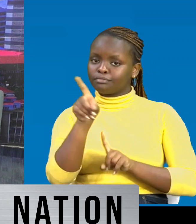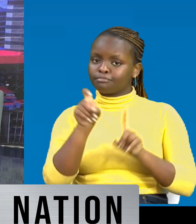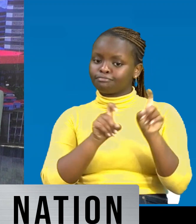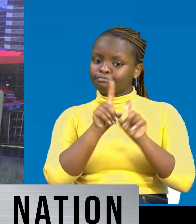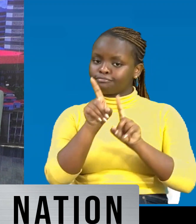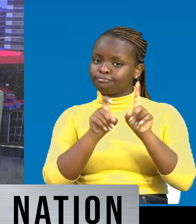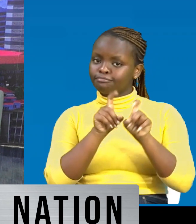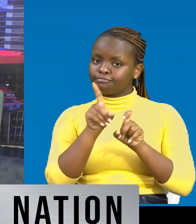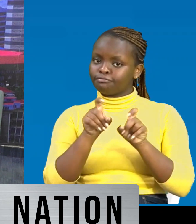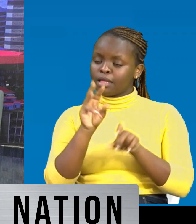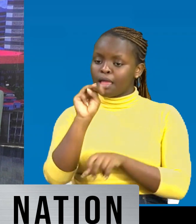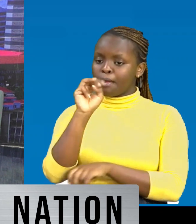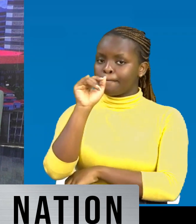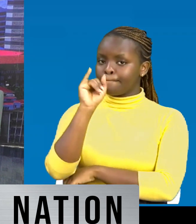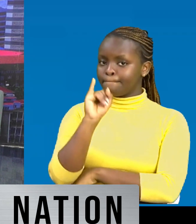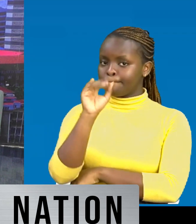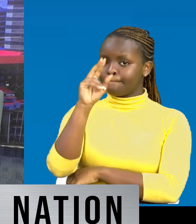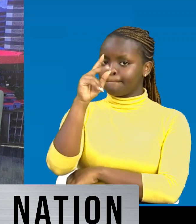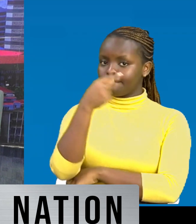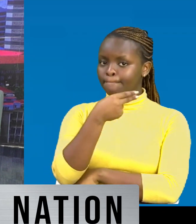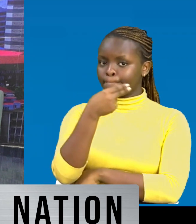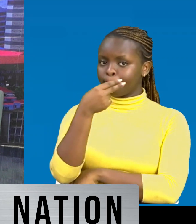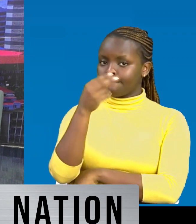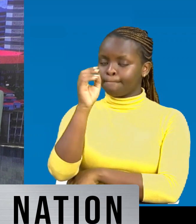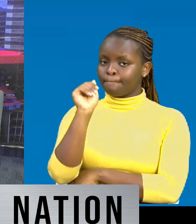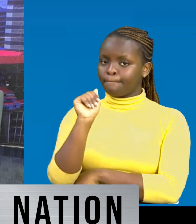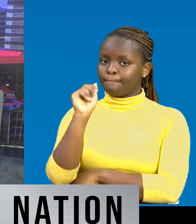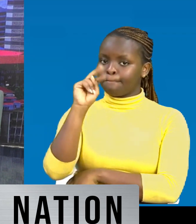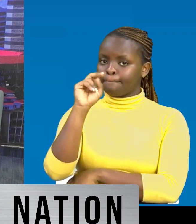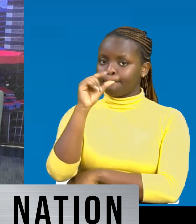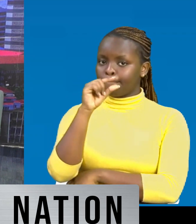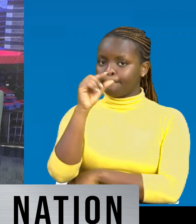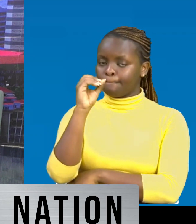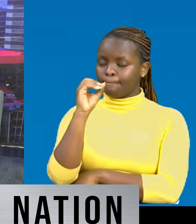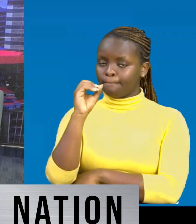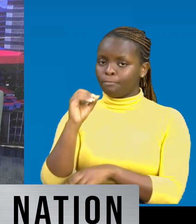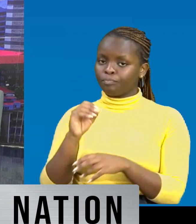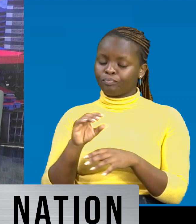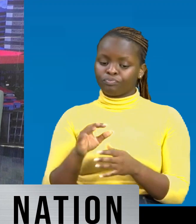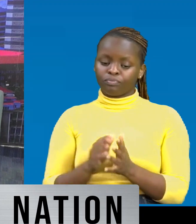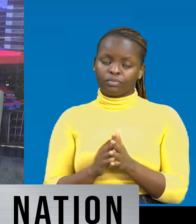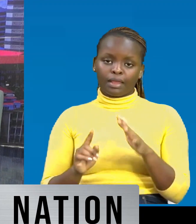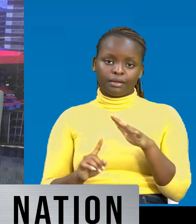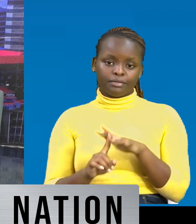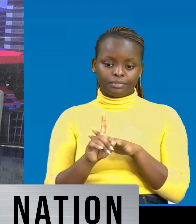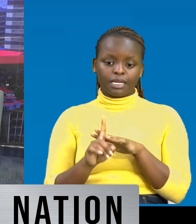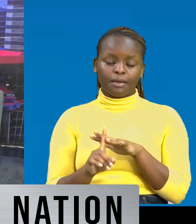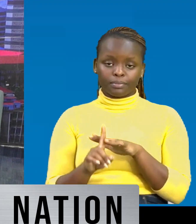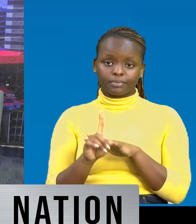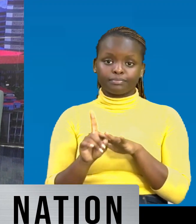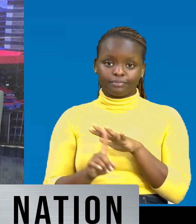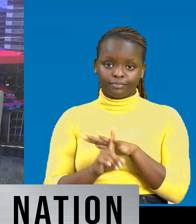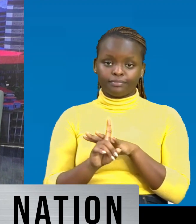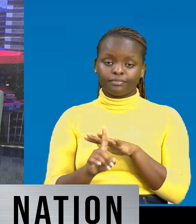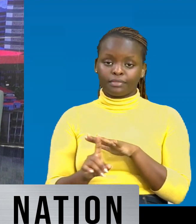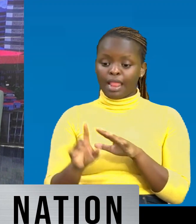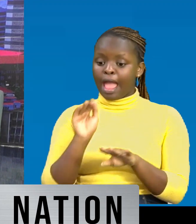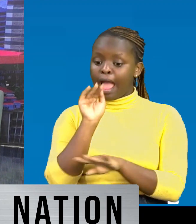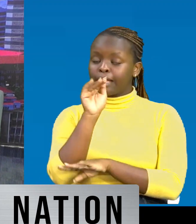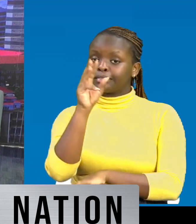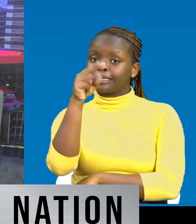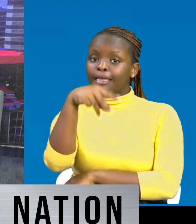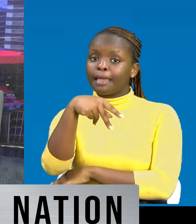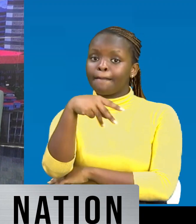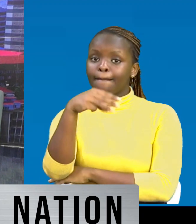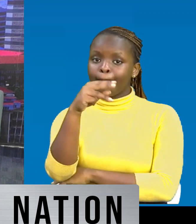land in Mihango, because Gershon Kirima's land is also coming up, and it has been given a date. I'm asking the members of